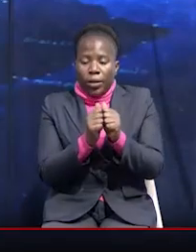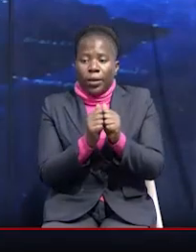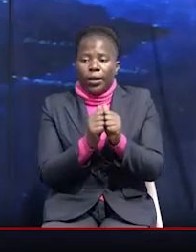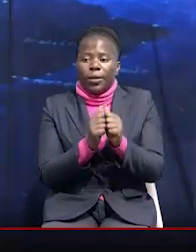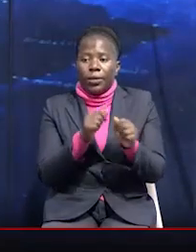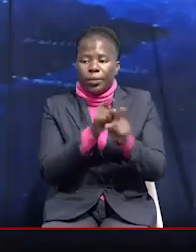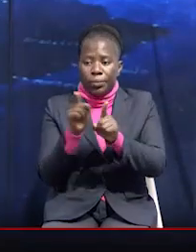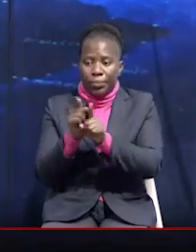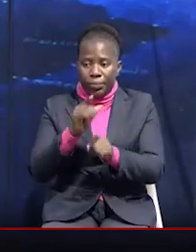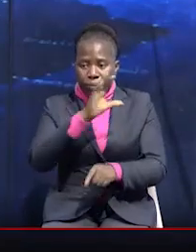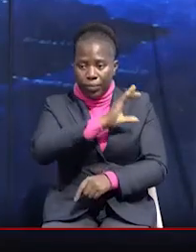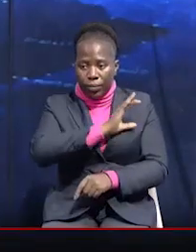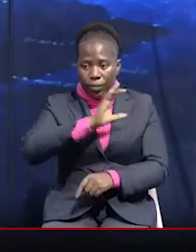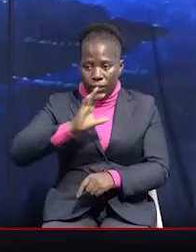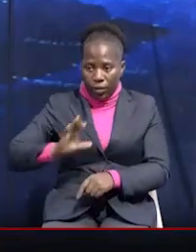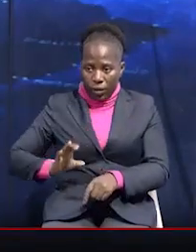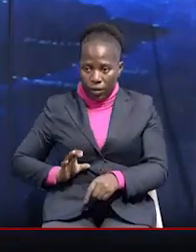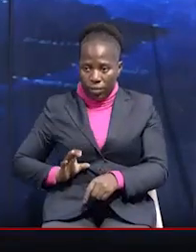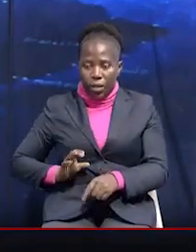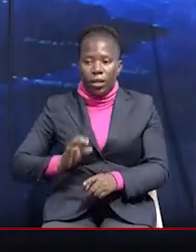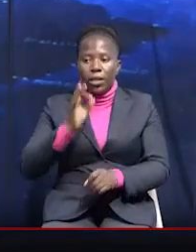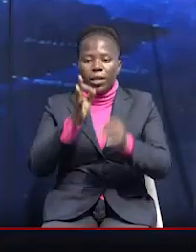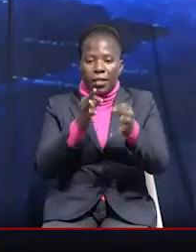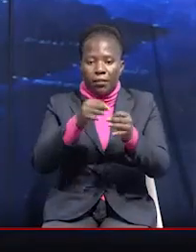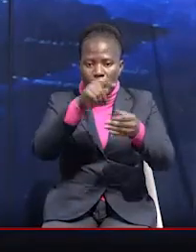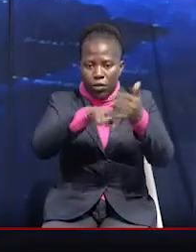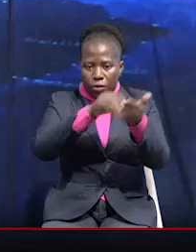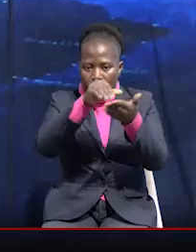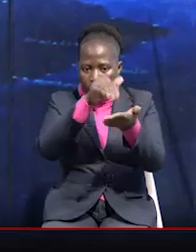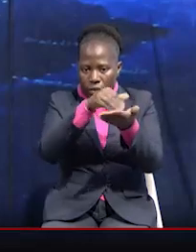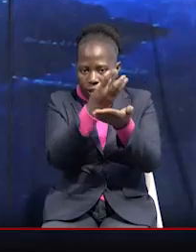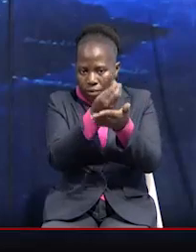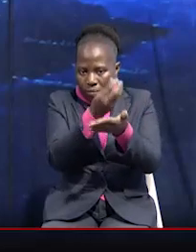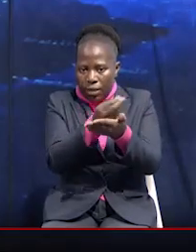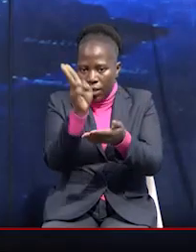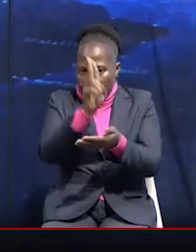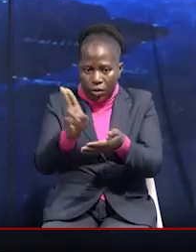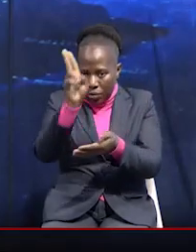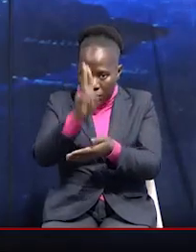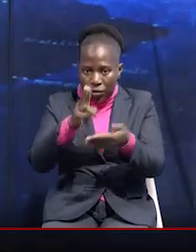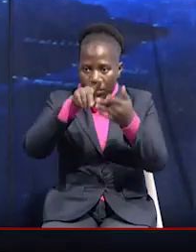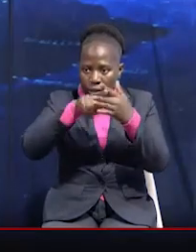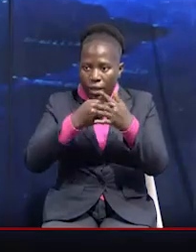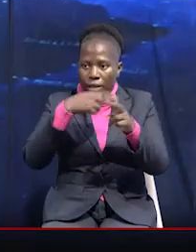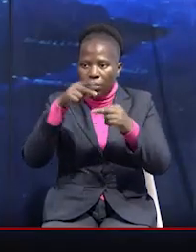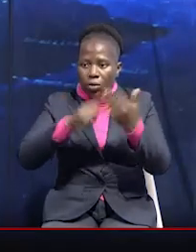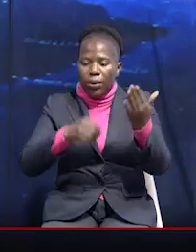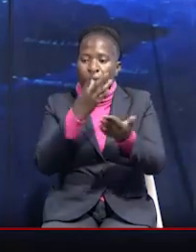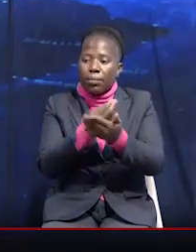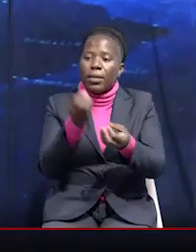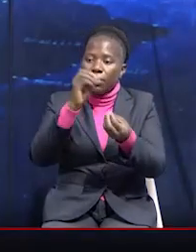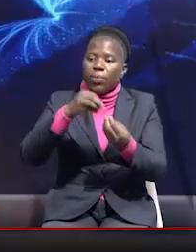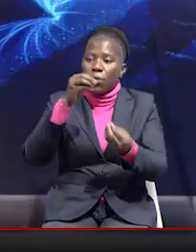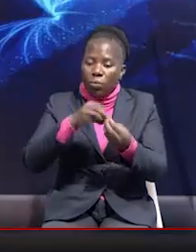a company, if you start spending your cost center for a month, meaning you will spend more even when it